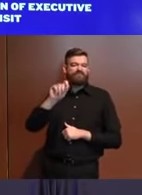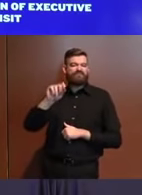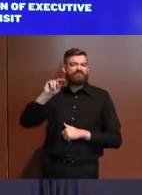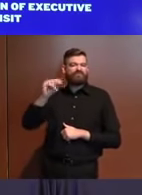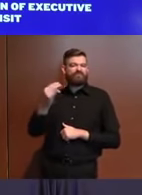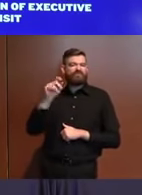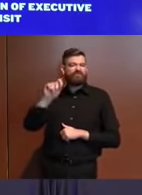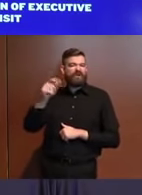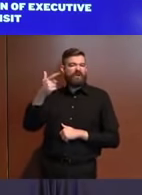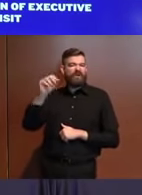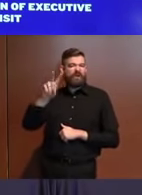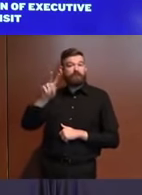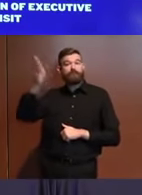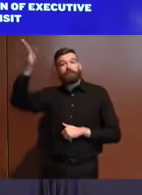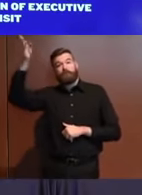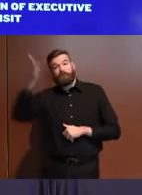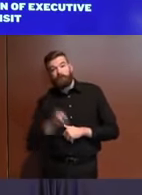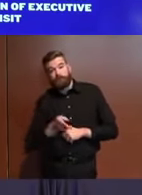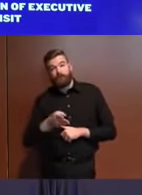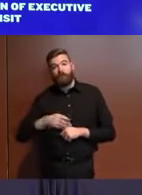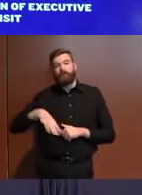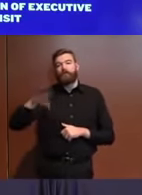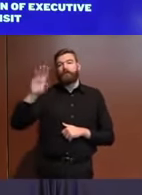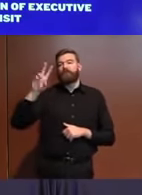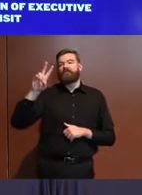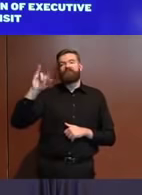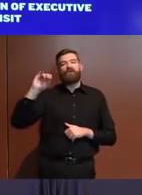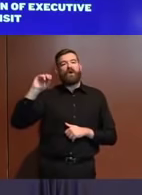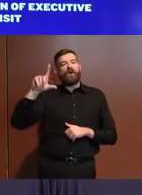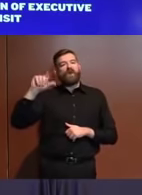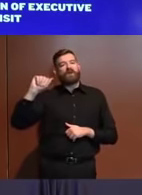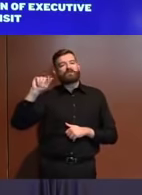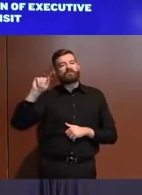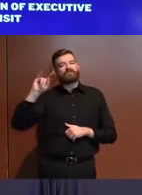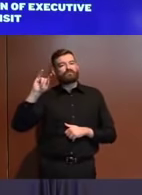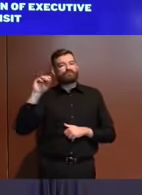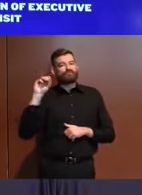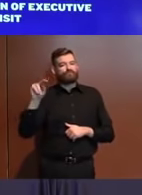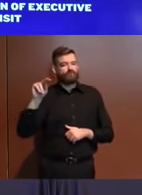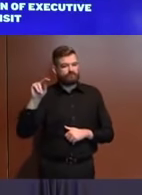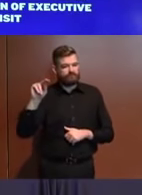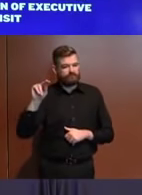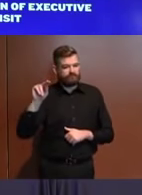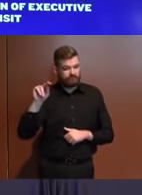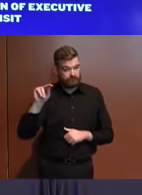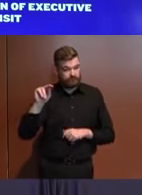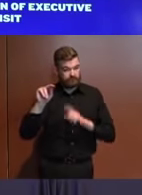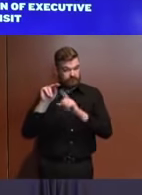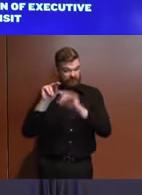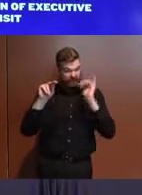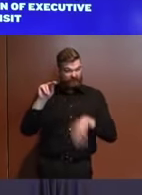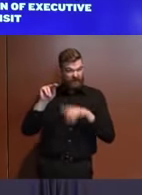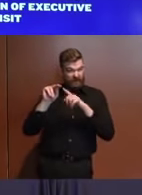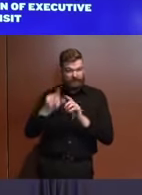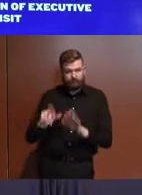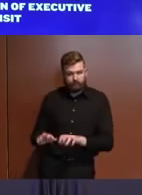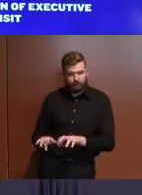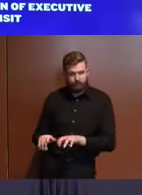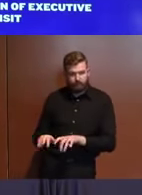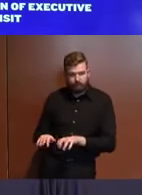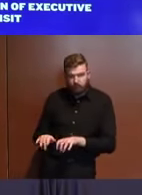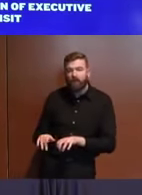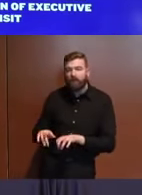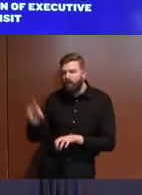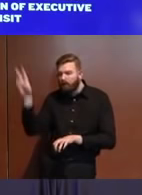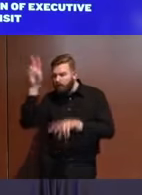covid19.nj.gov/violation. And again, you're going to see within that website lots of different pages you can go to. We need everybody to do their